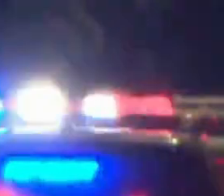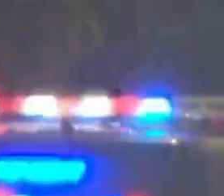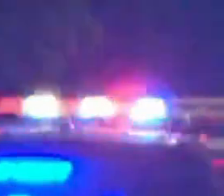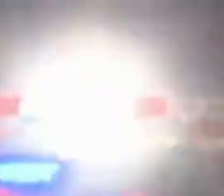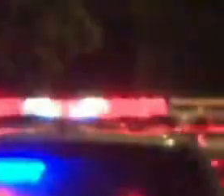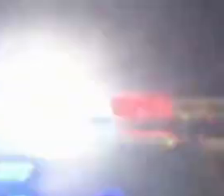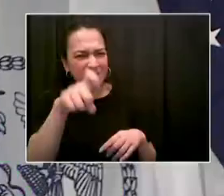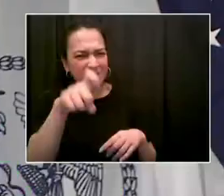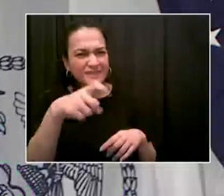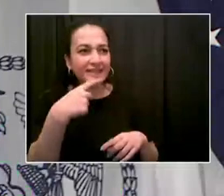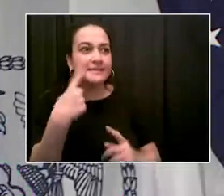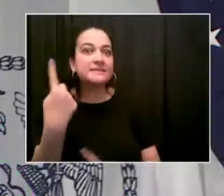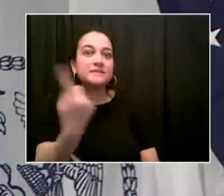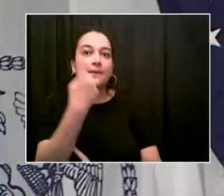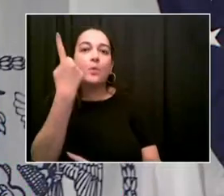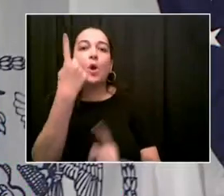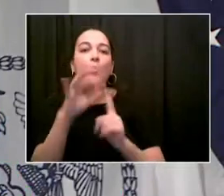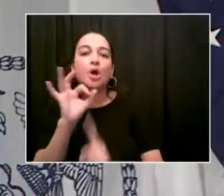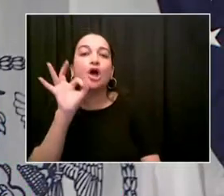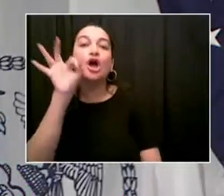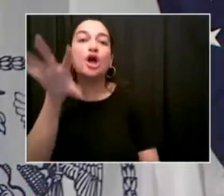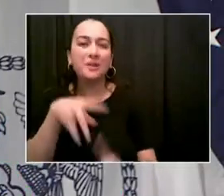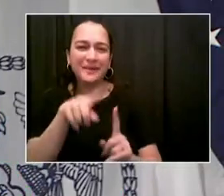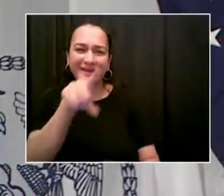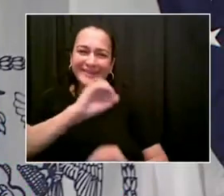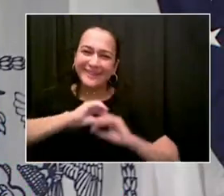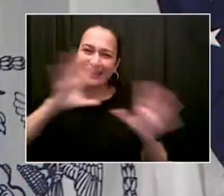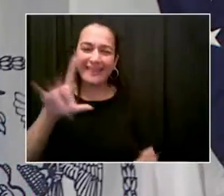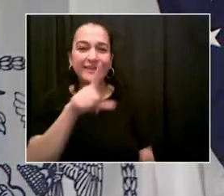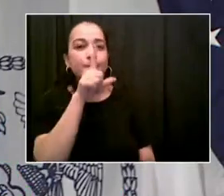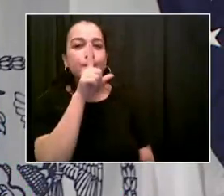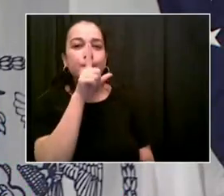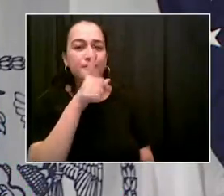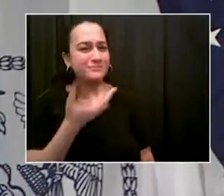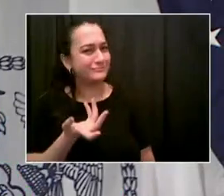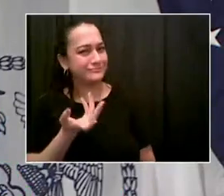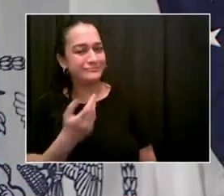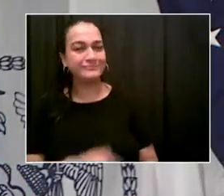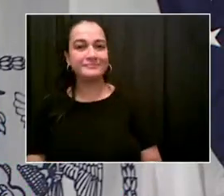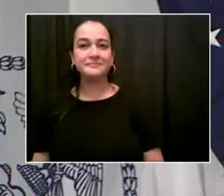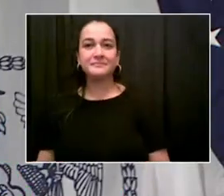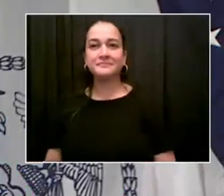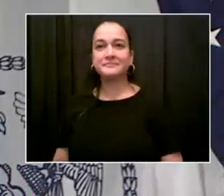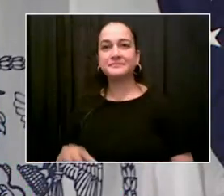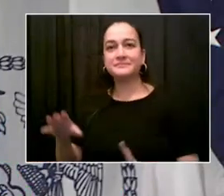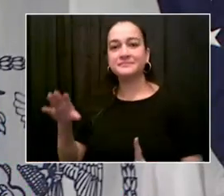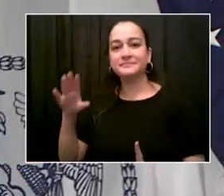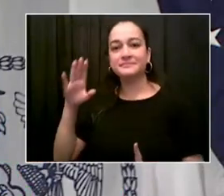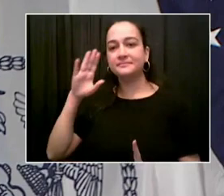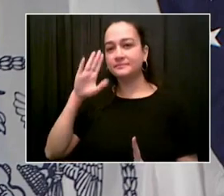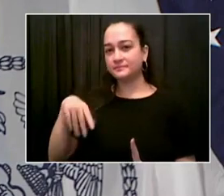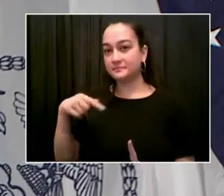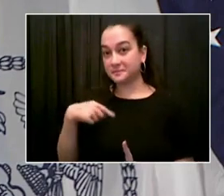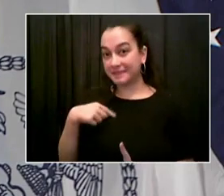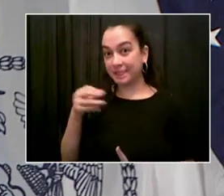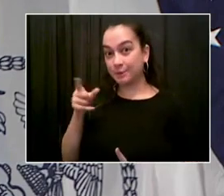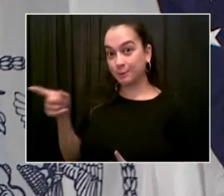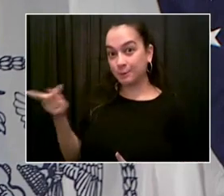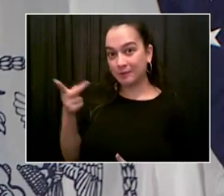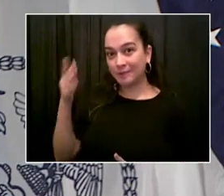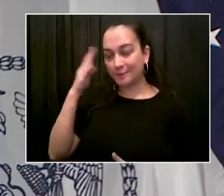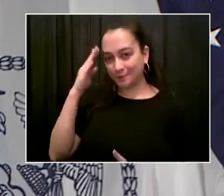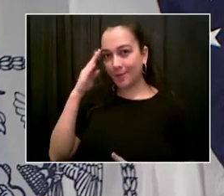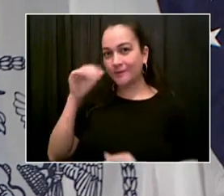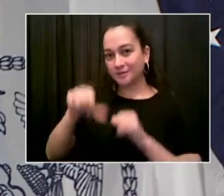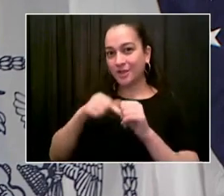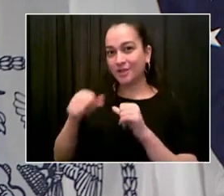crossfire. Every day I'm working, NYPD's working, community leaders are working to stop violence. Of course it's unacceptable,